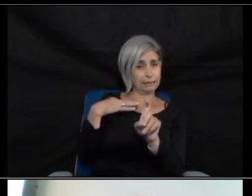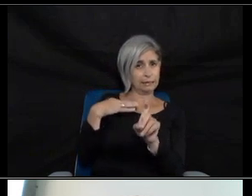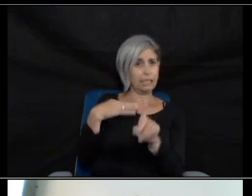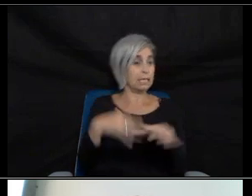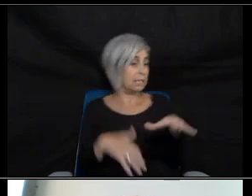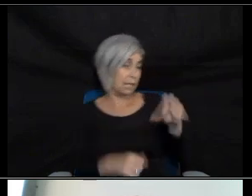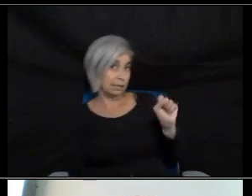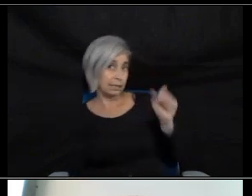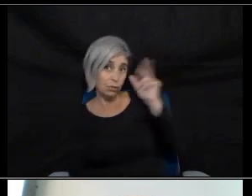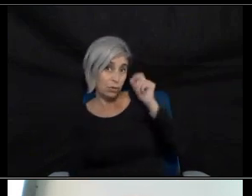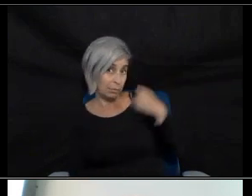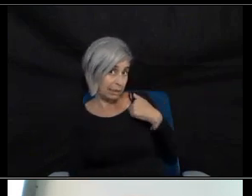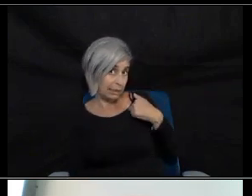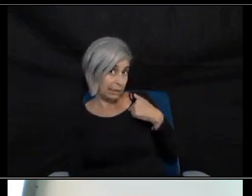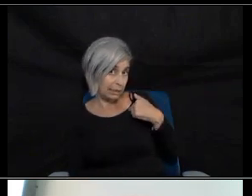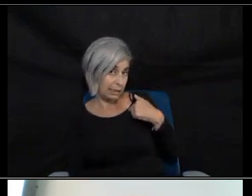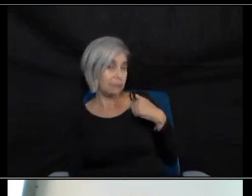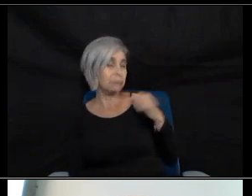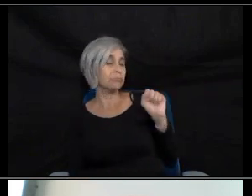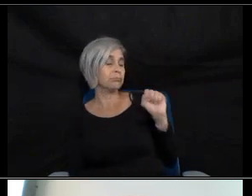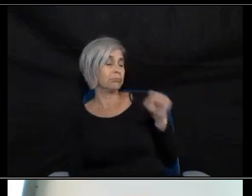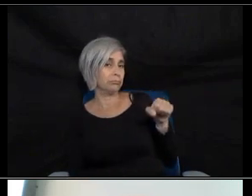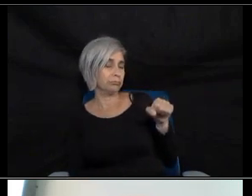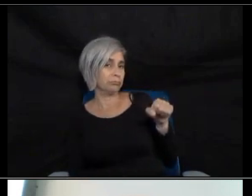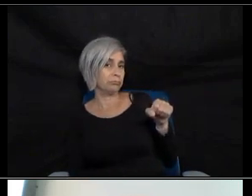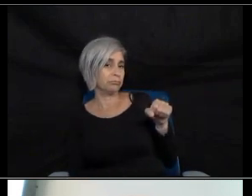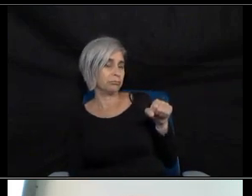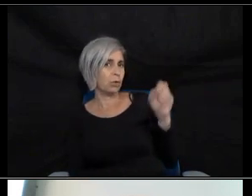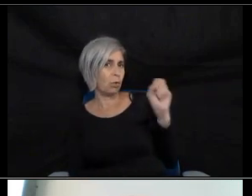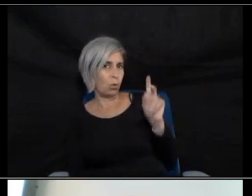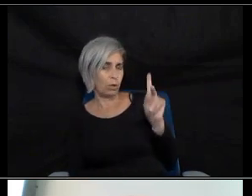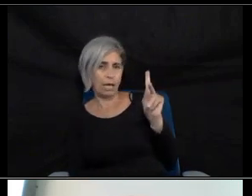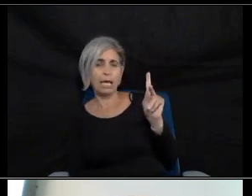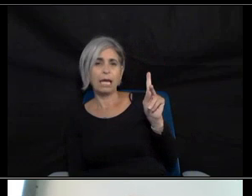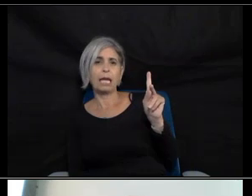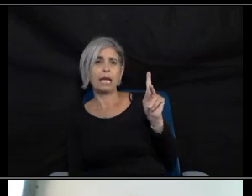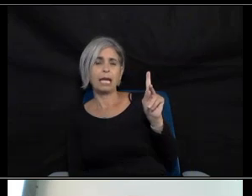Yes. Can you hear me? Yes. Okay.